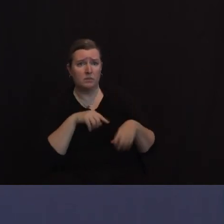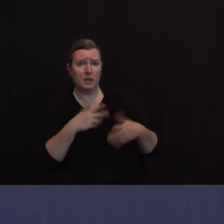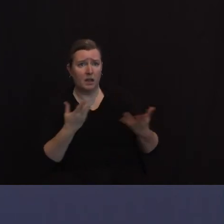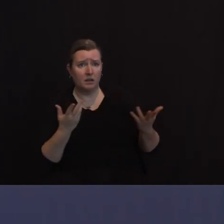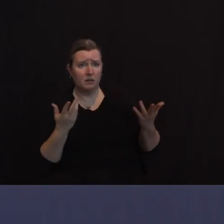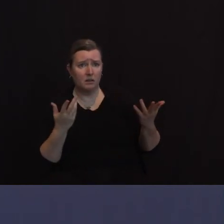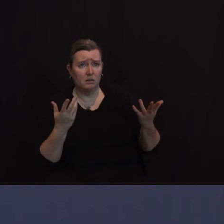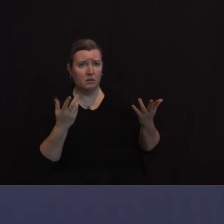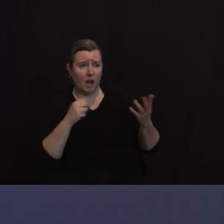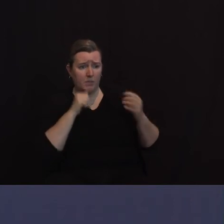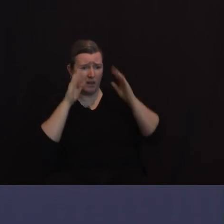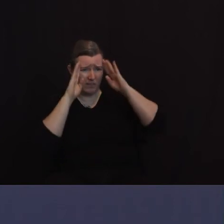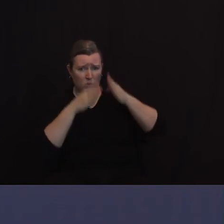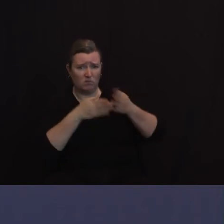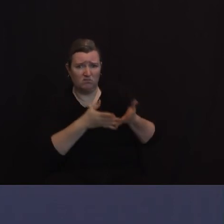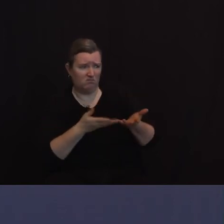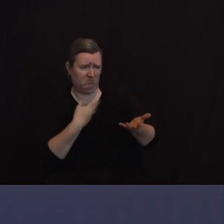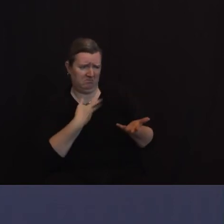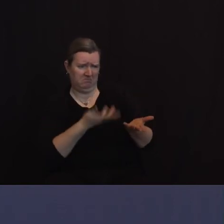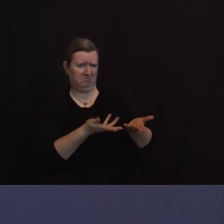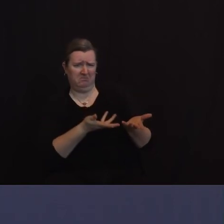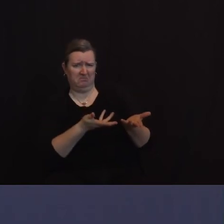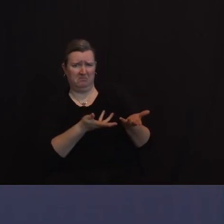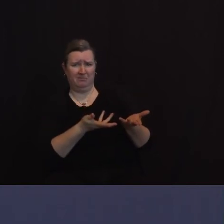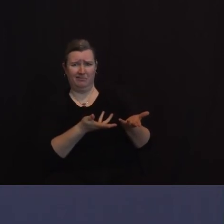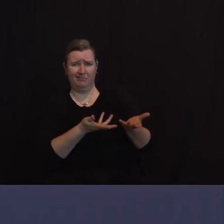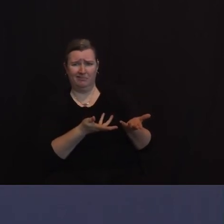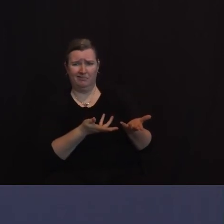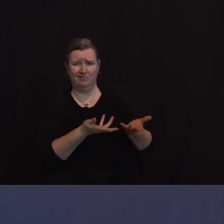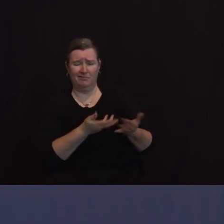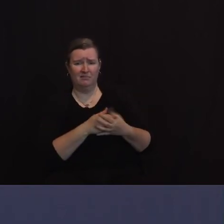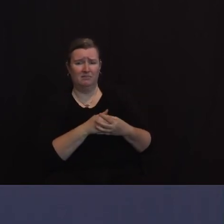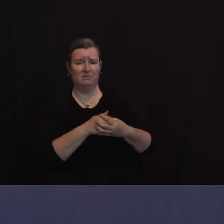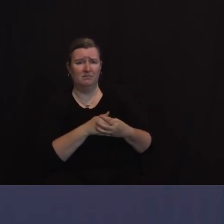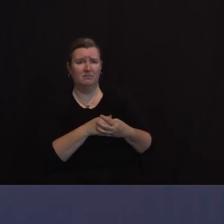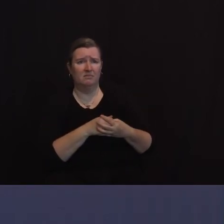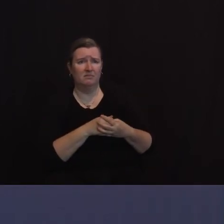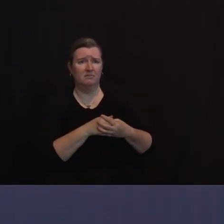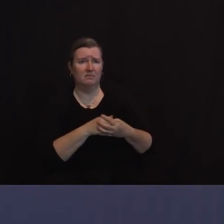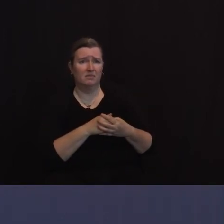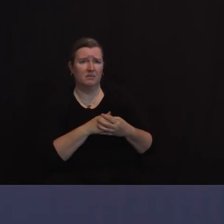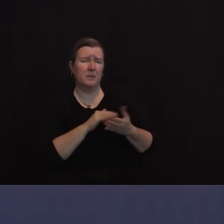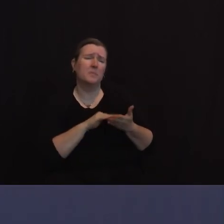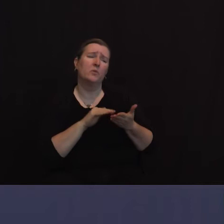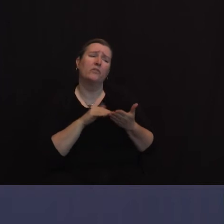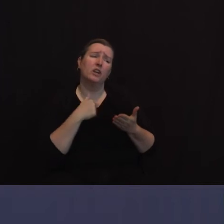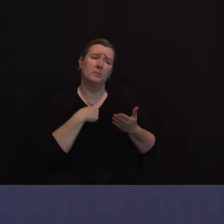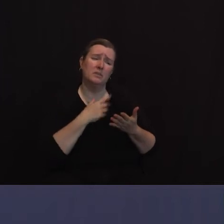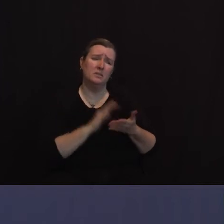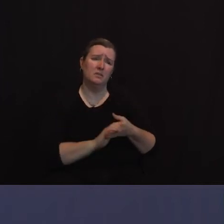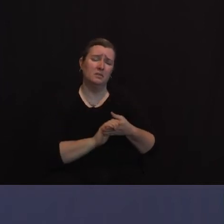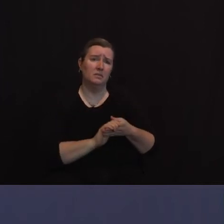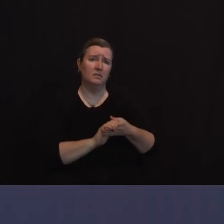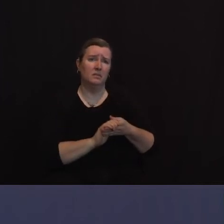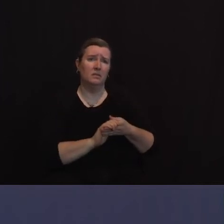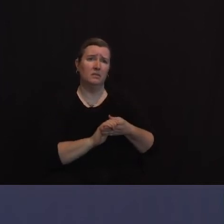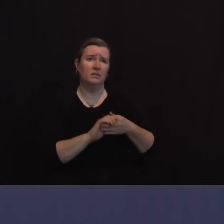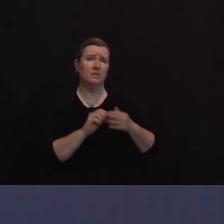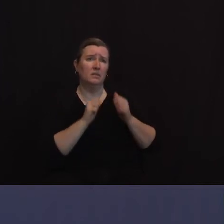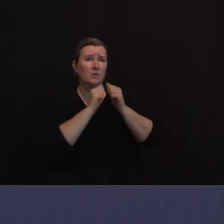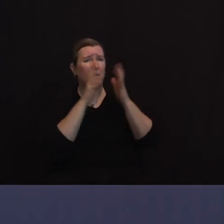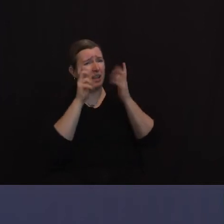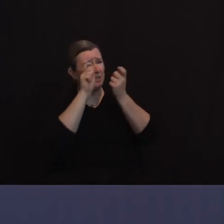sure we follow up on this, on the PFRS bill. So forgive me for that. without getting into the specifics of early